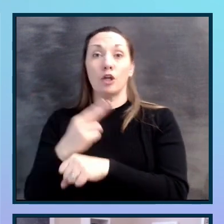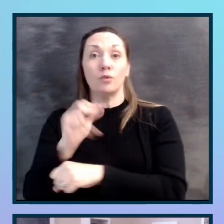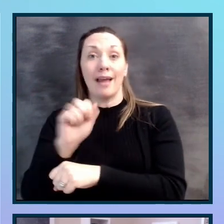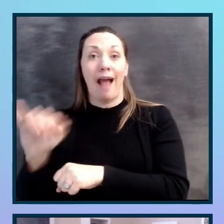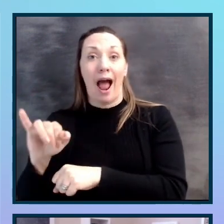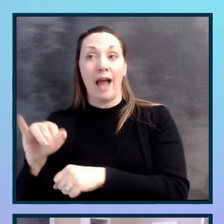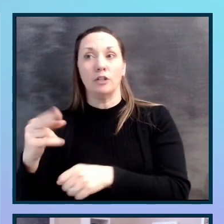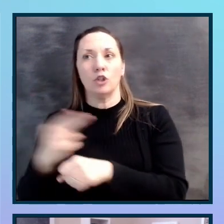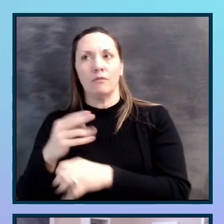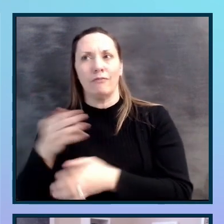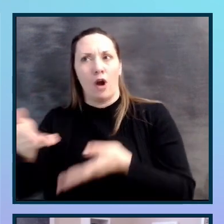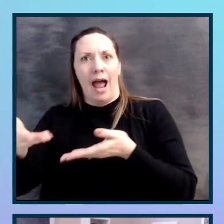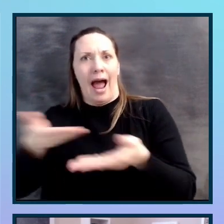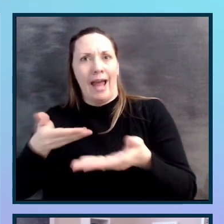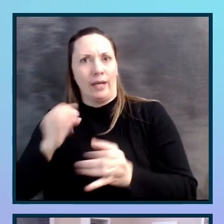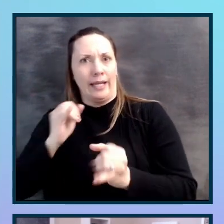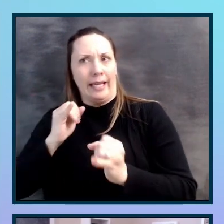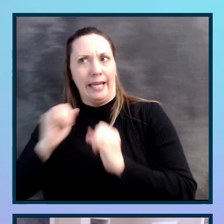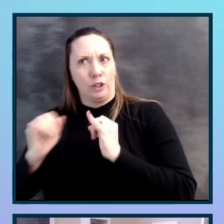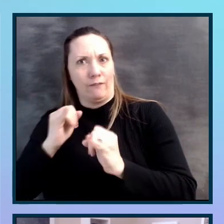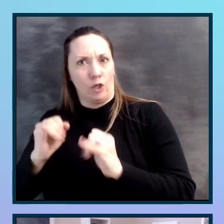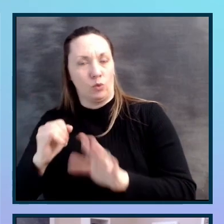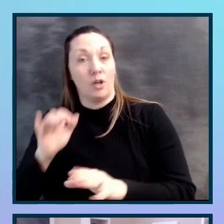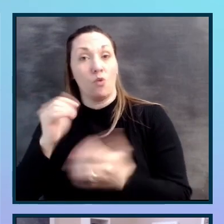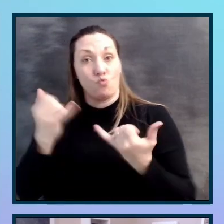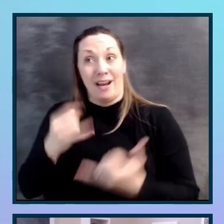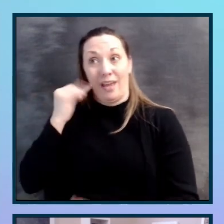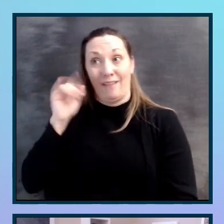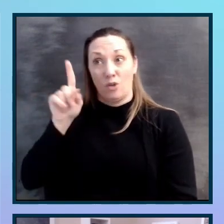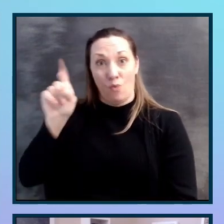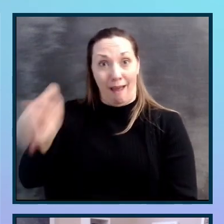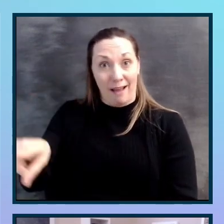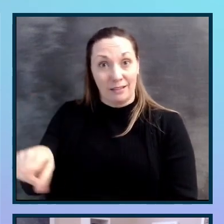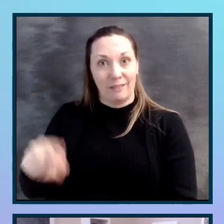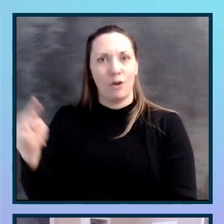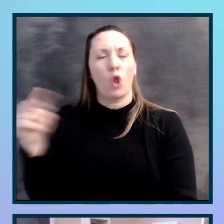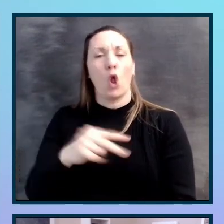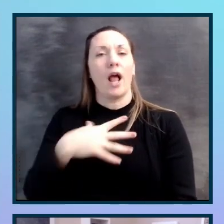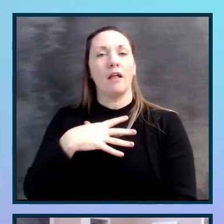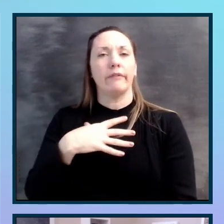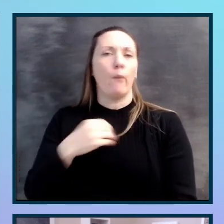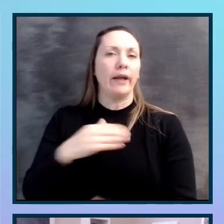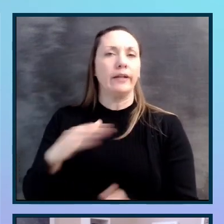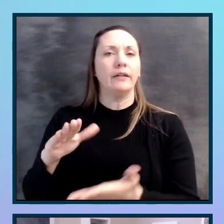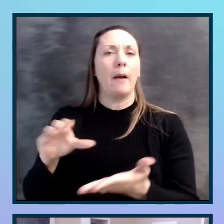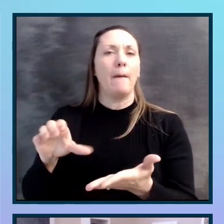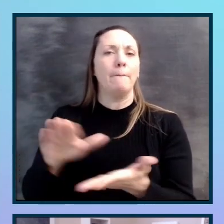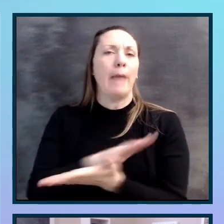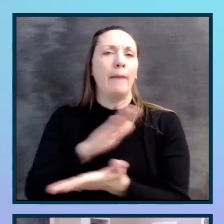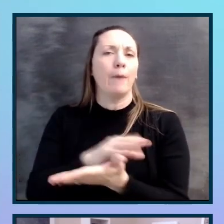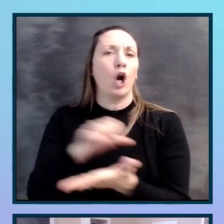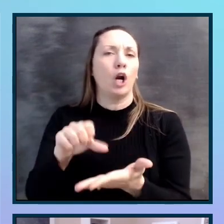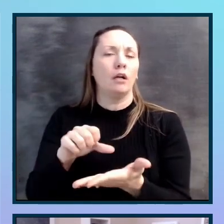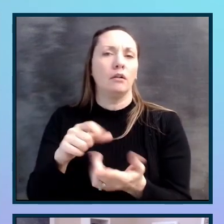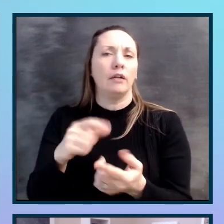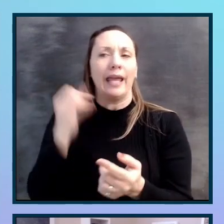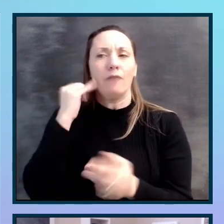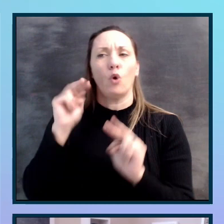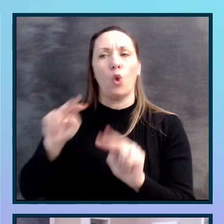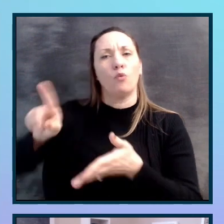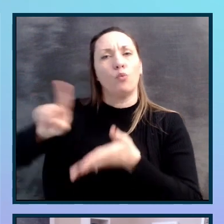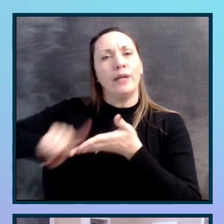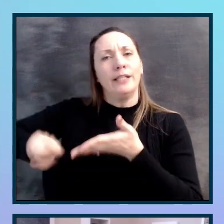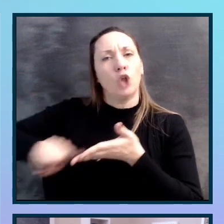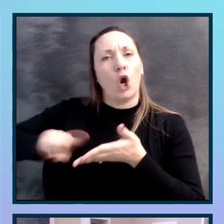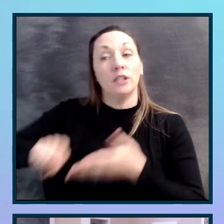interviews, right now, if you ask them, if you look at the white papers, if you look at the research, not only